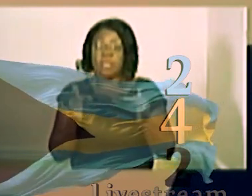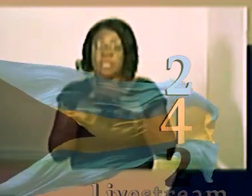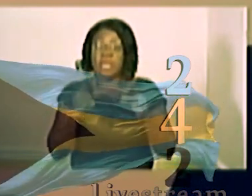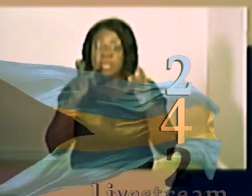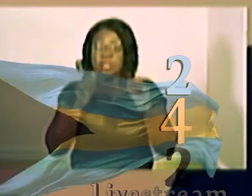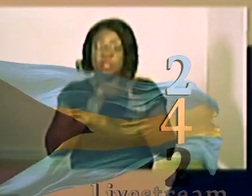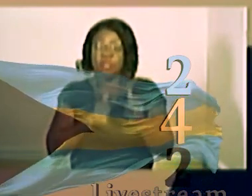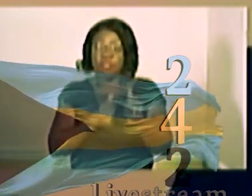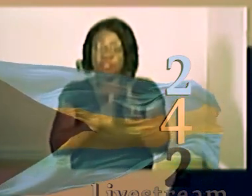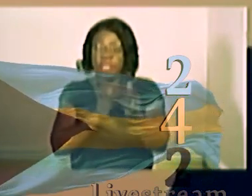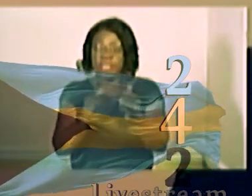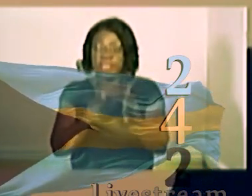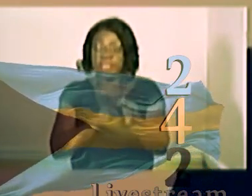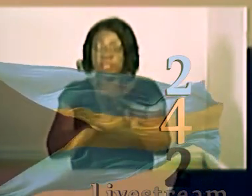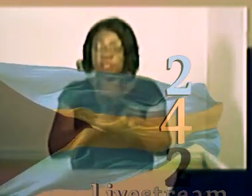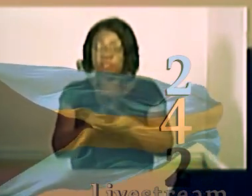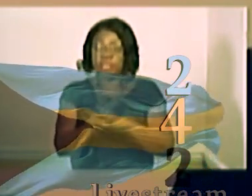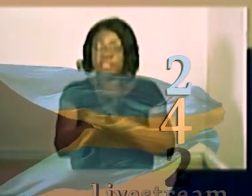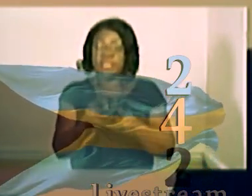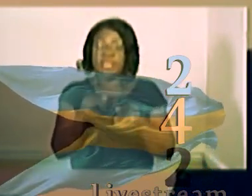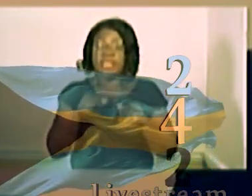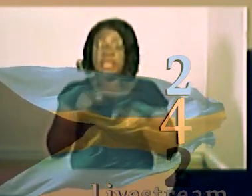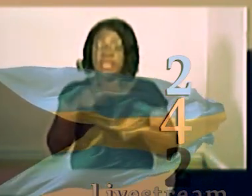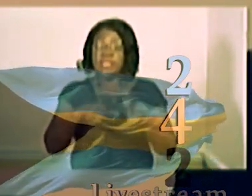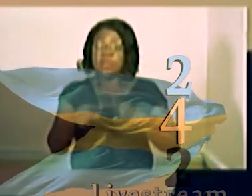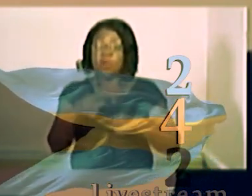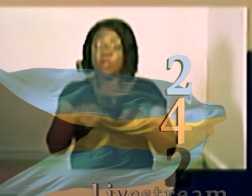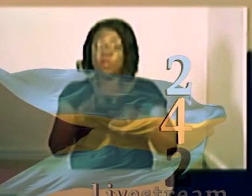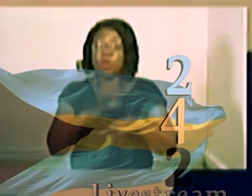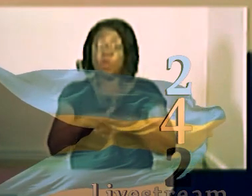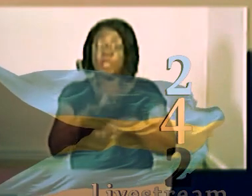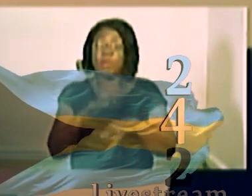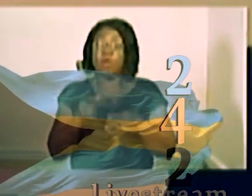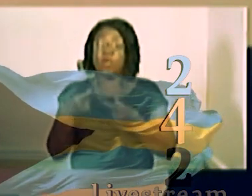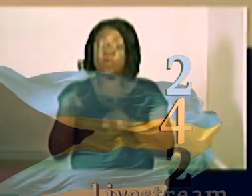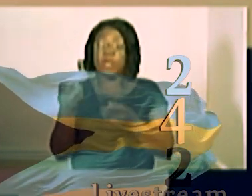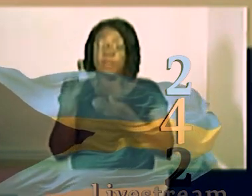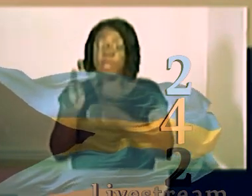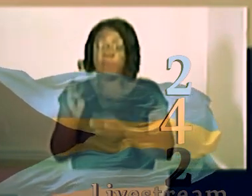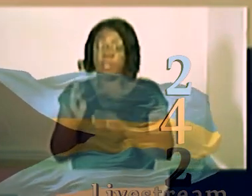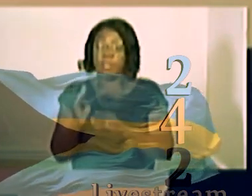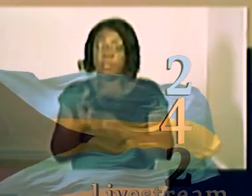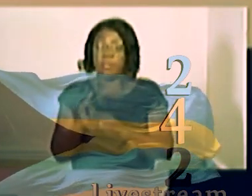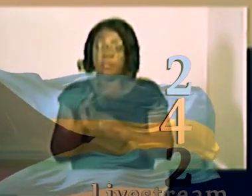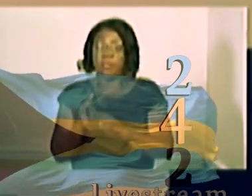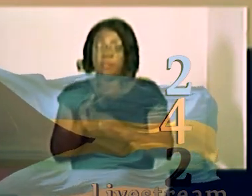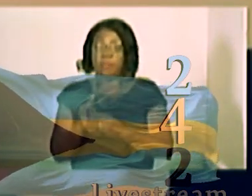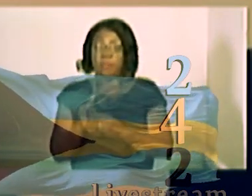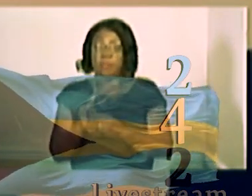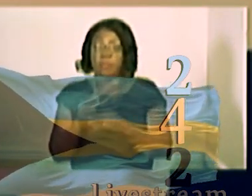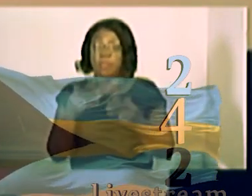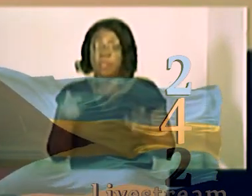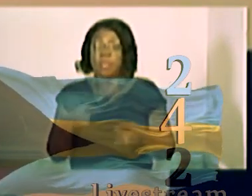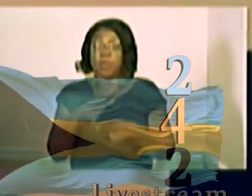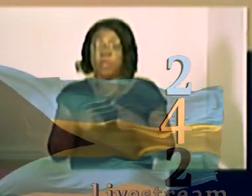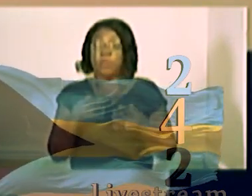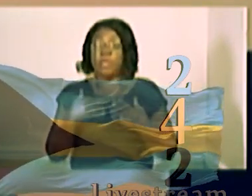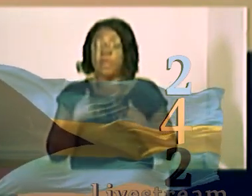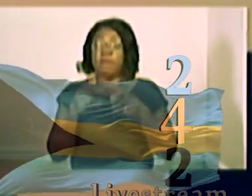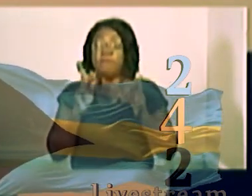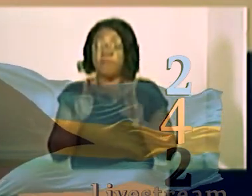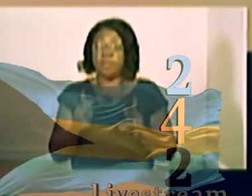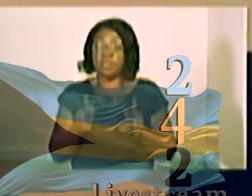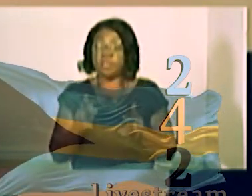And contact tracing basically involves identification first of a case that is positive. Now, when we have persons